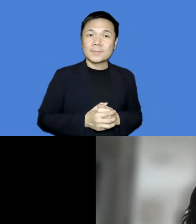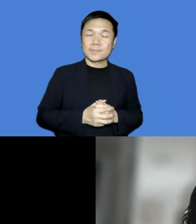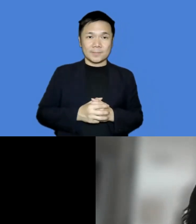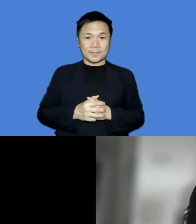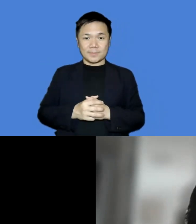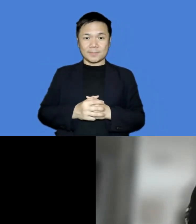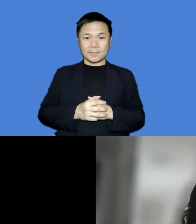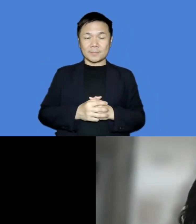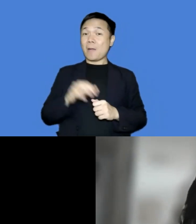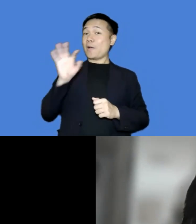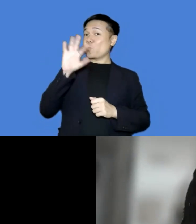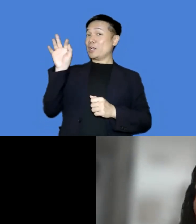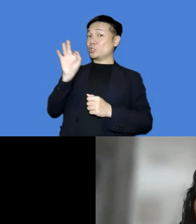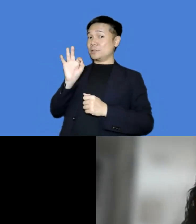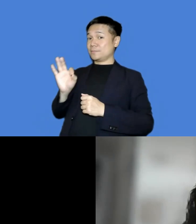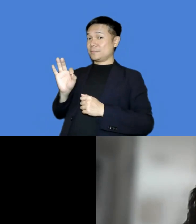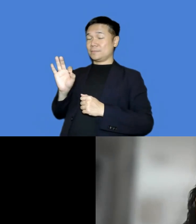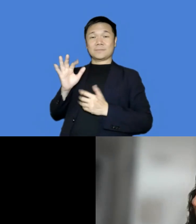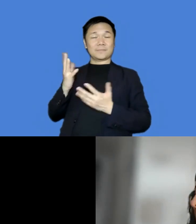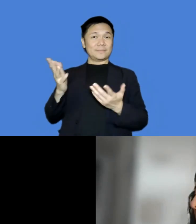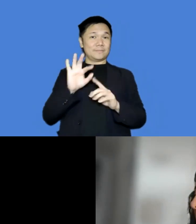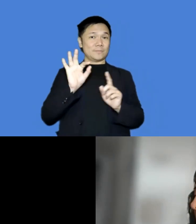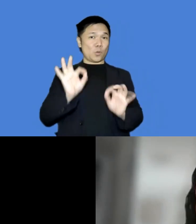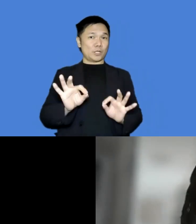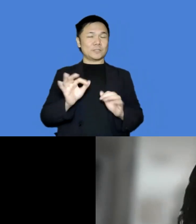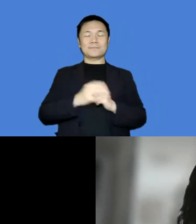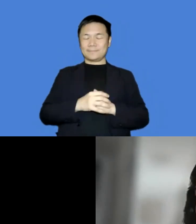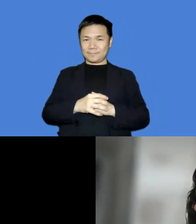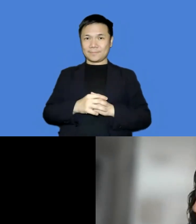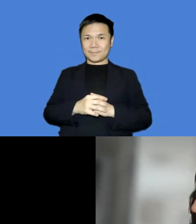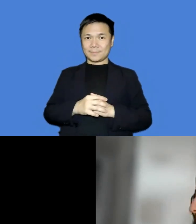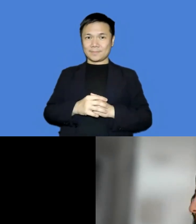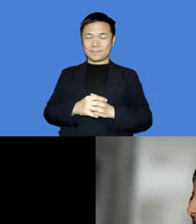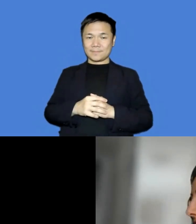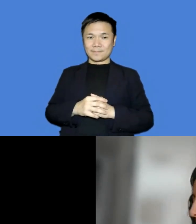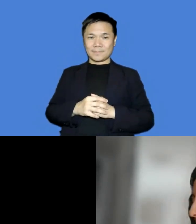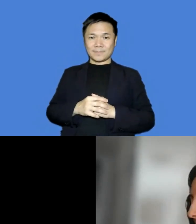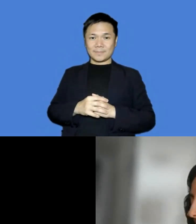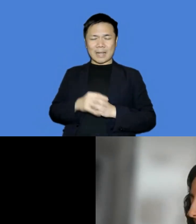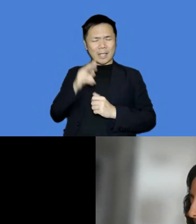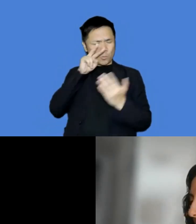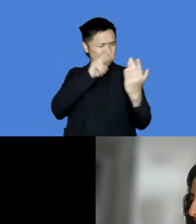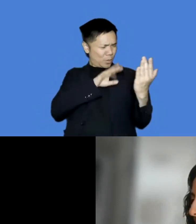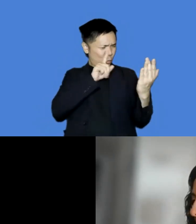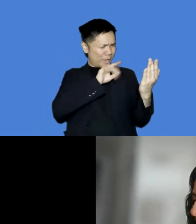We have a question that talks about, that asks about